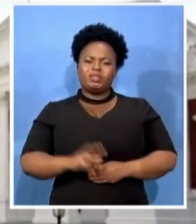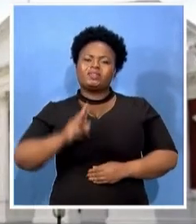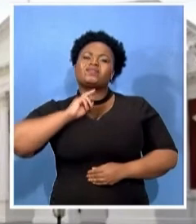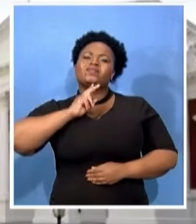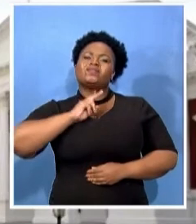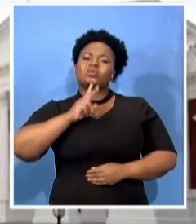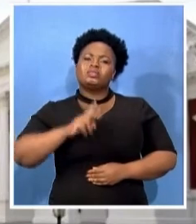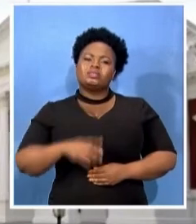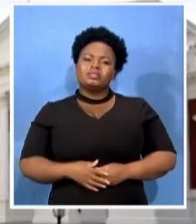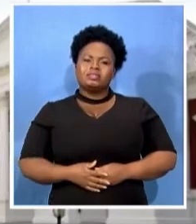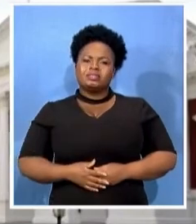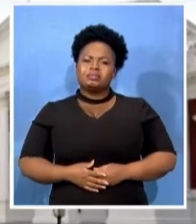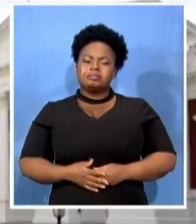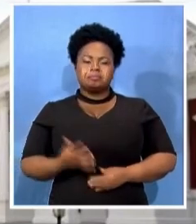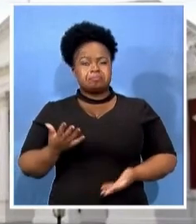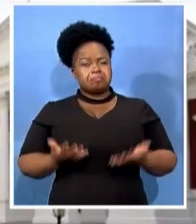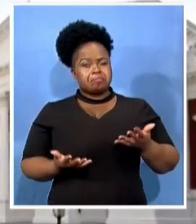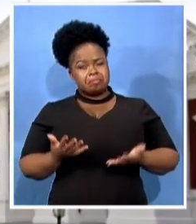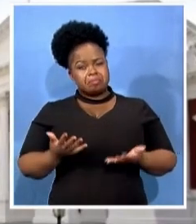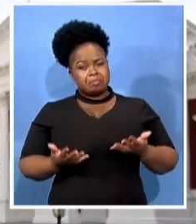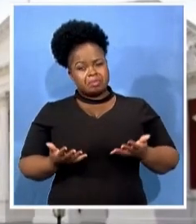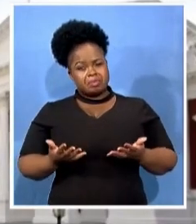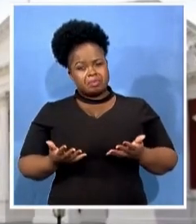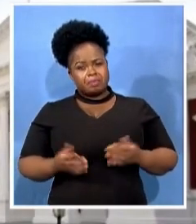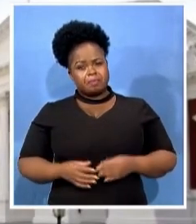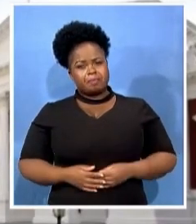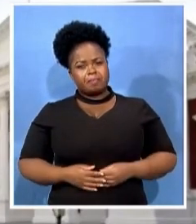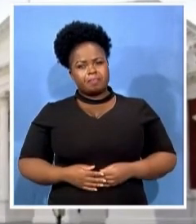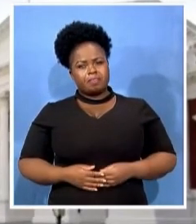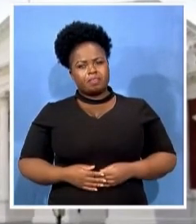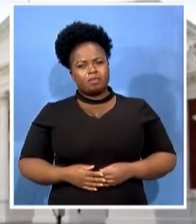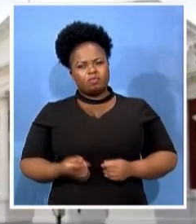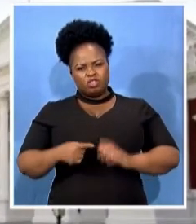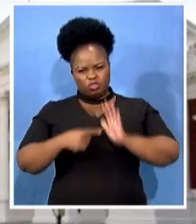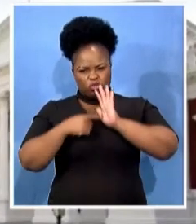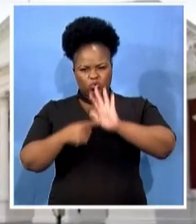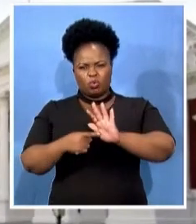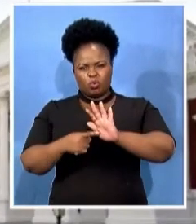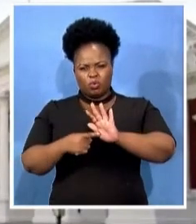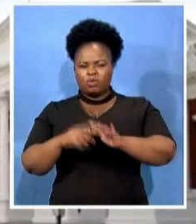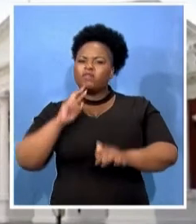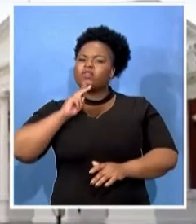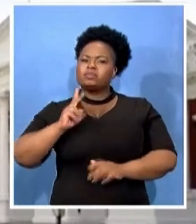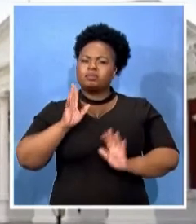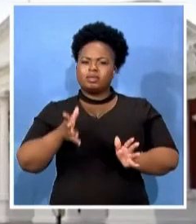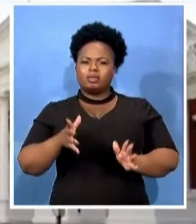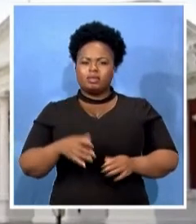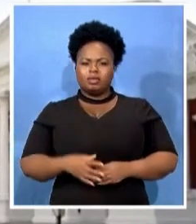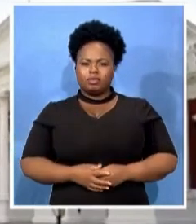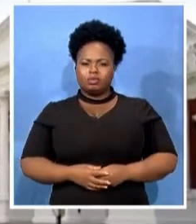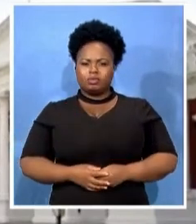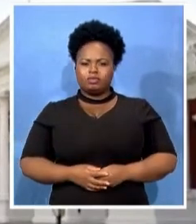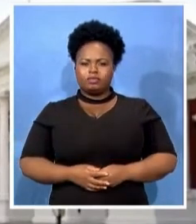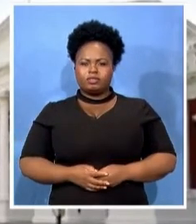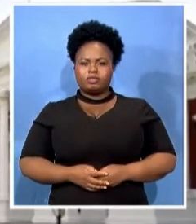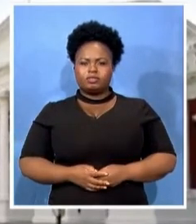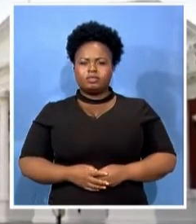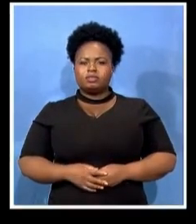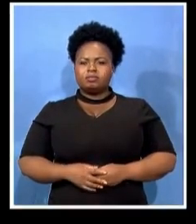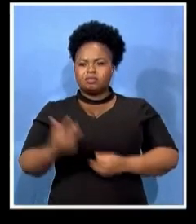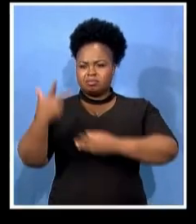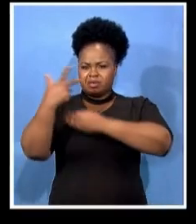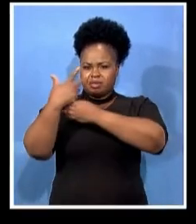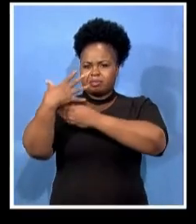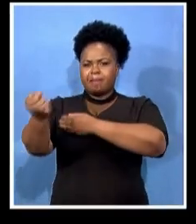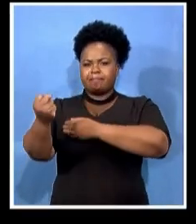will err on the side of just showing your voice, getting your voice, and maybe switch off the camera now because we do not get you. Actually